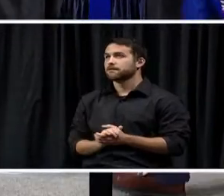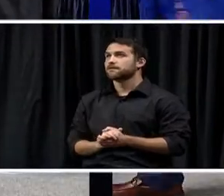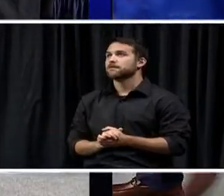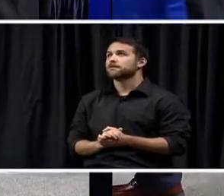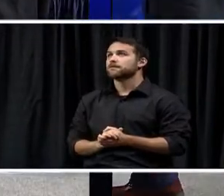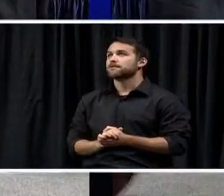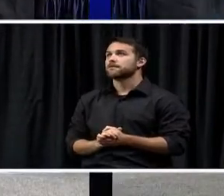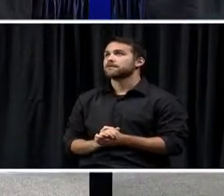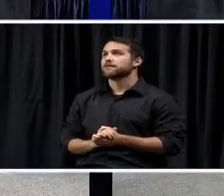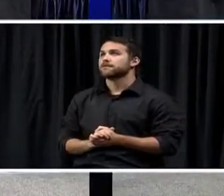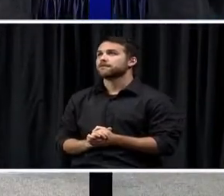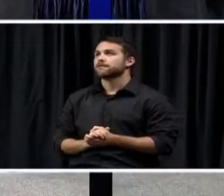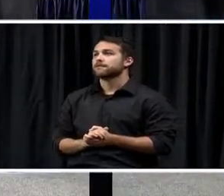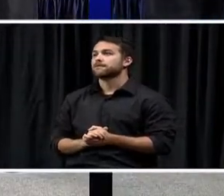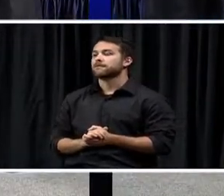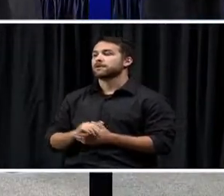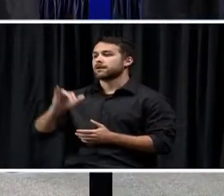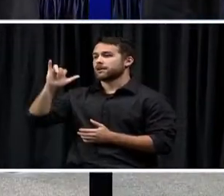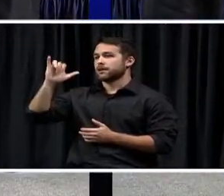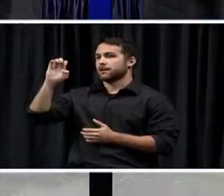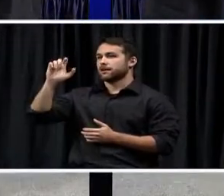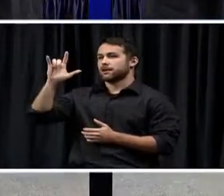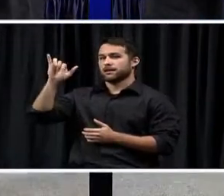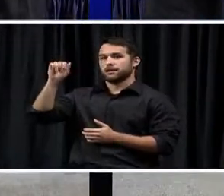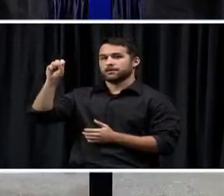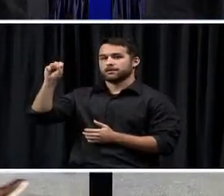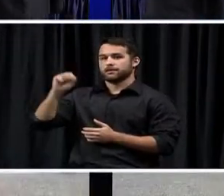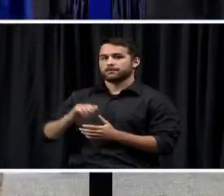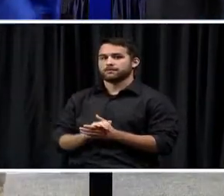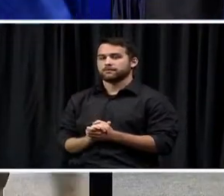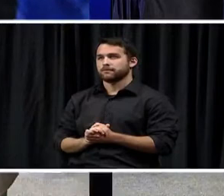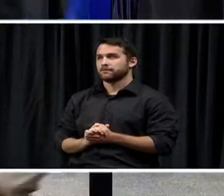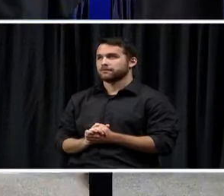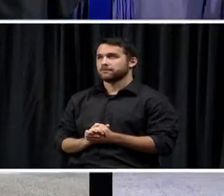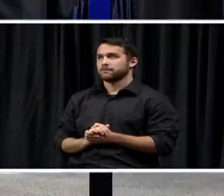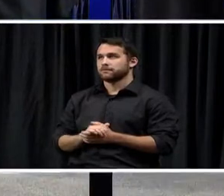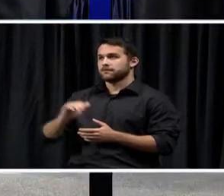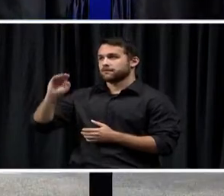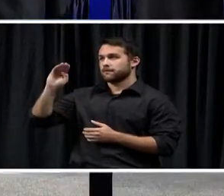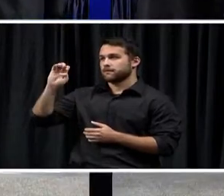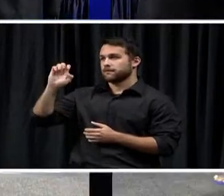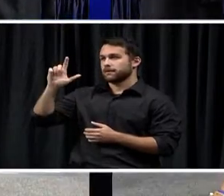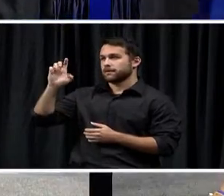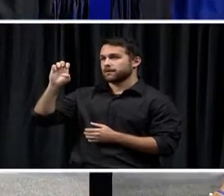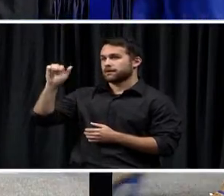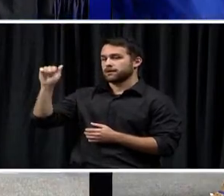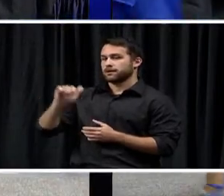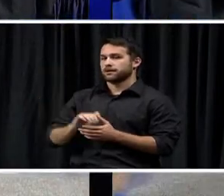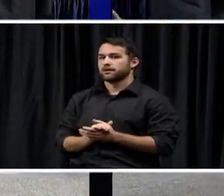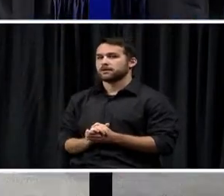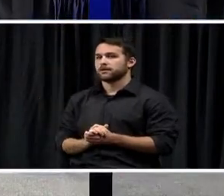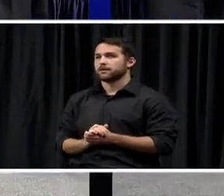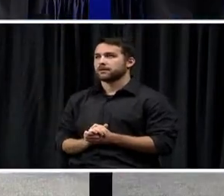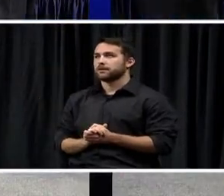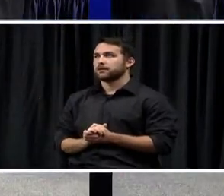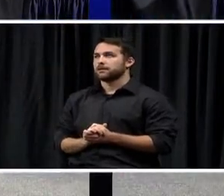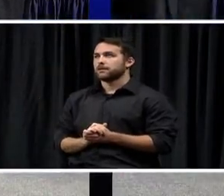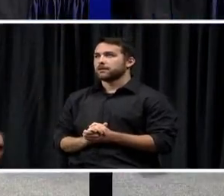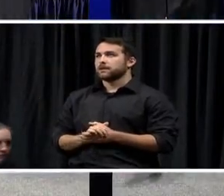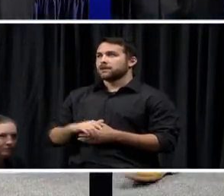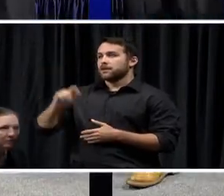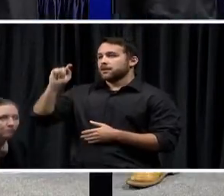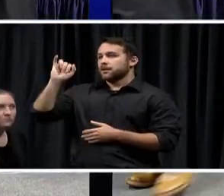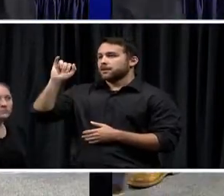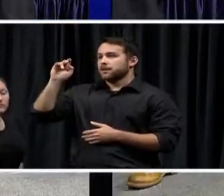McCarthy. Yalise Shinar McCowan. Malia Lynn McKinney.